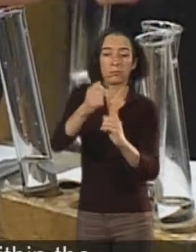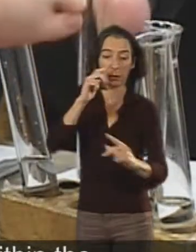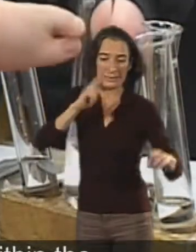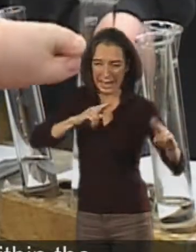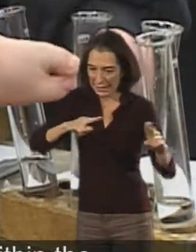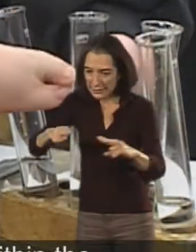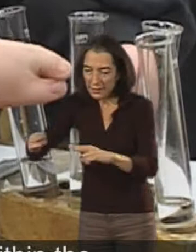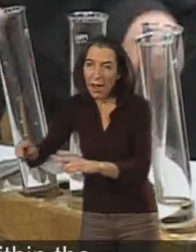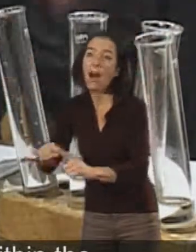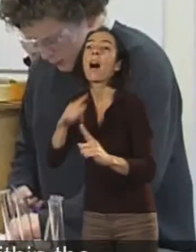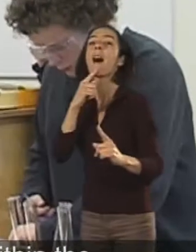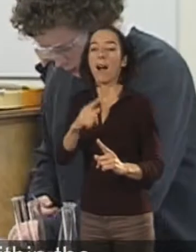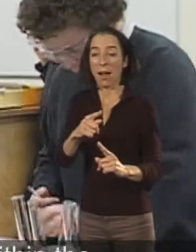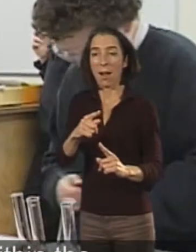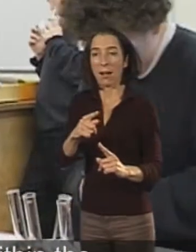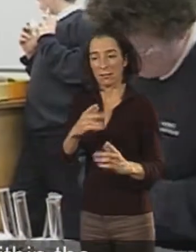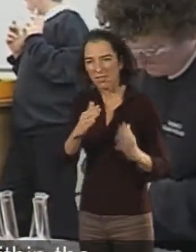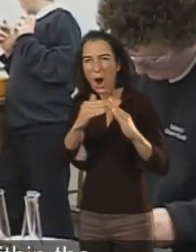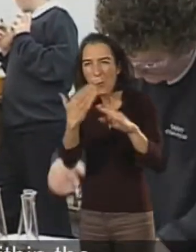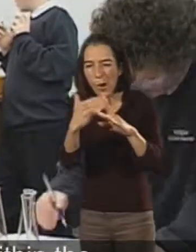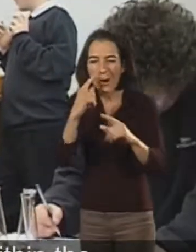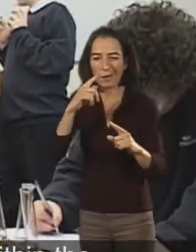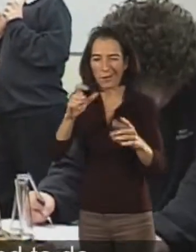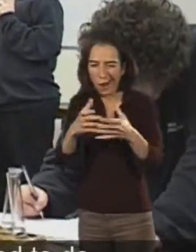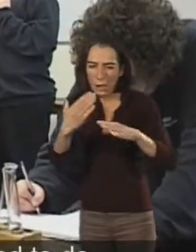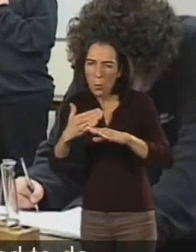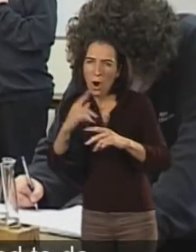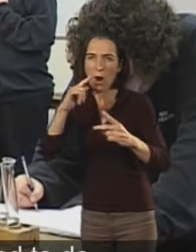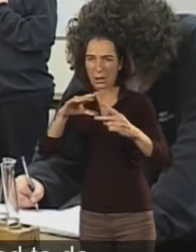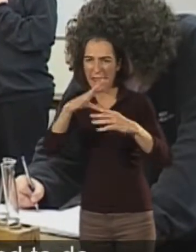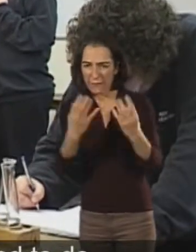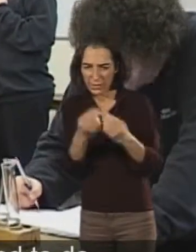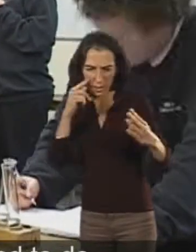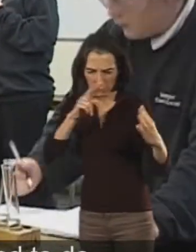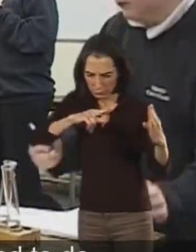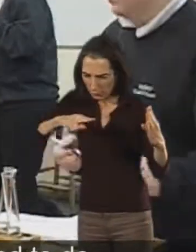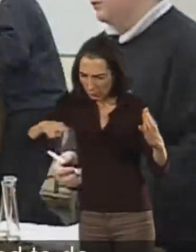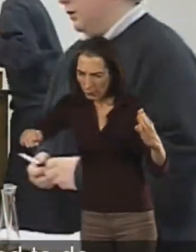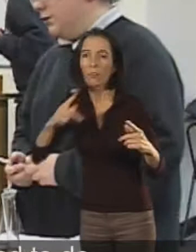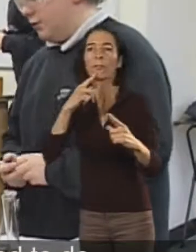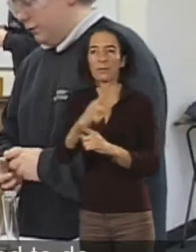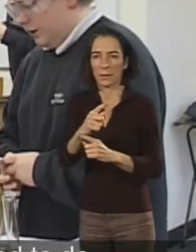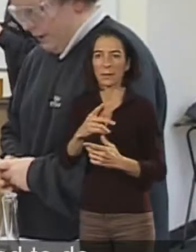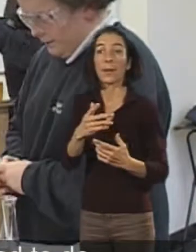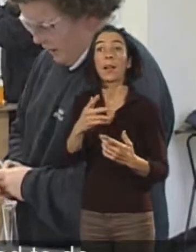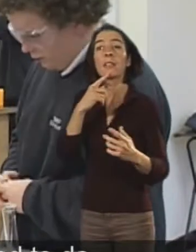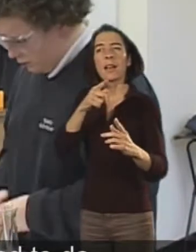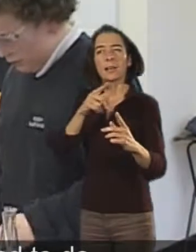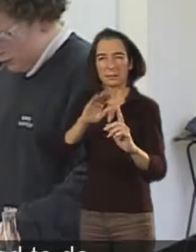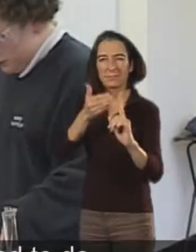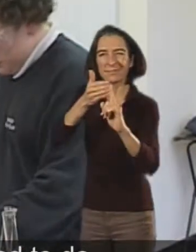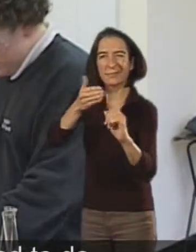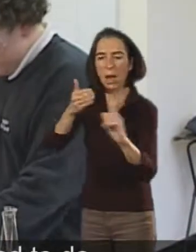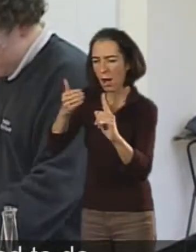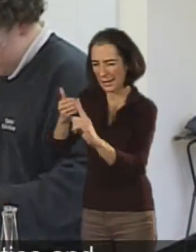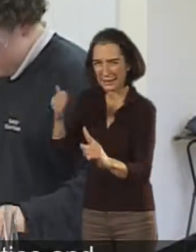within the classroom, but homeworks, classwork, everything was taken into account. What we've tried to do with this target setting system